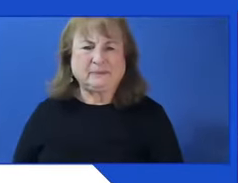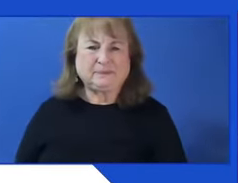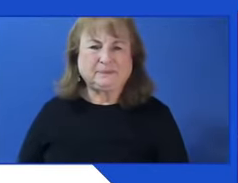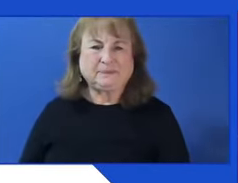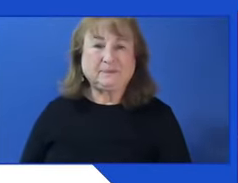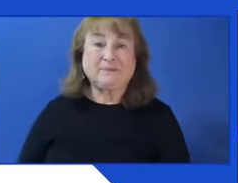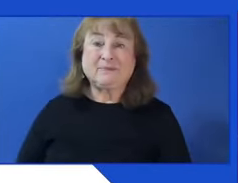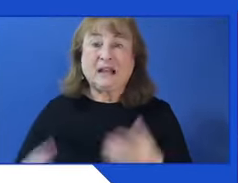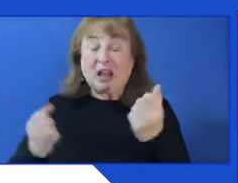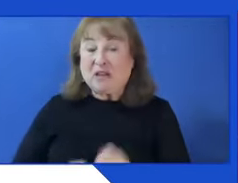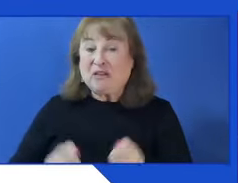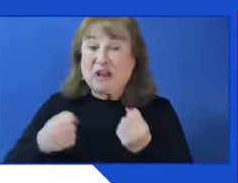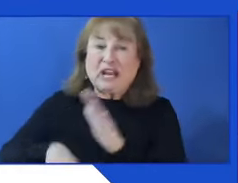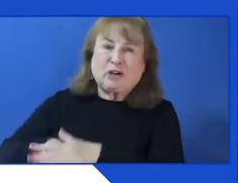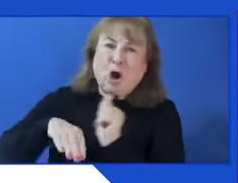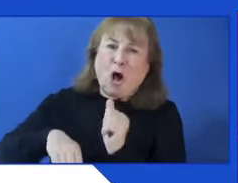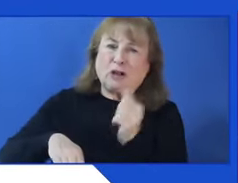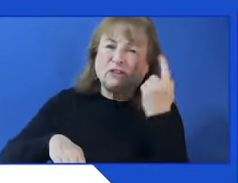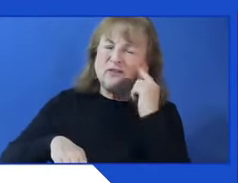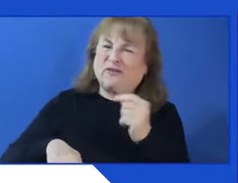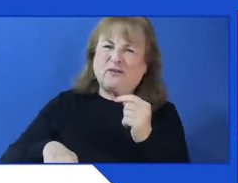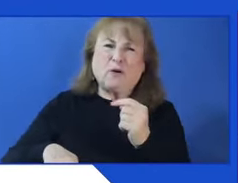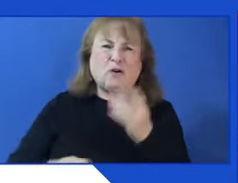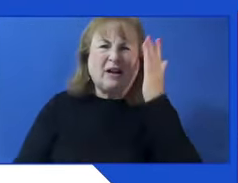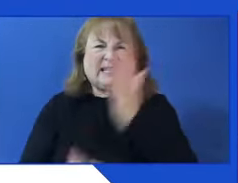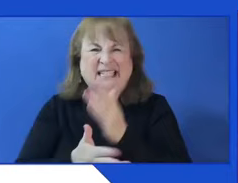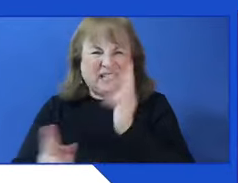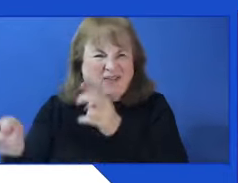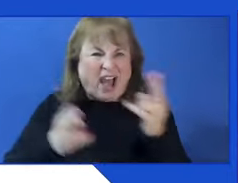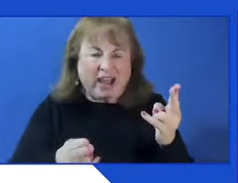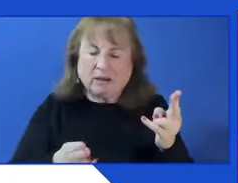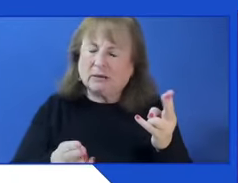The calls for a ceasefire are outrageous.